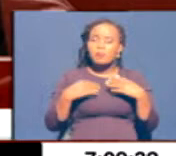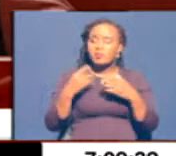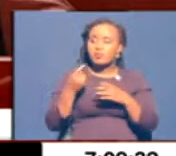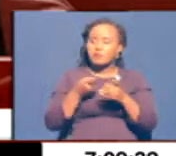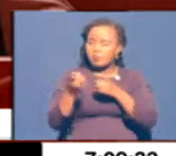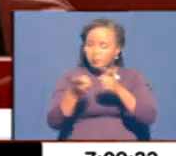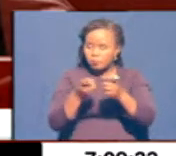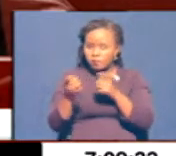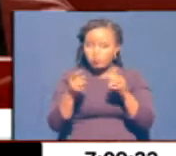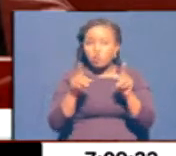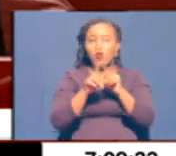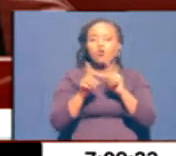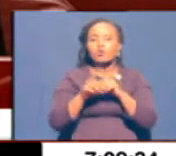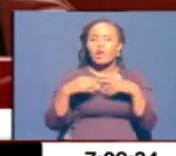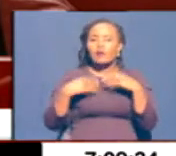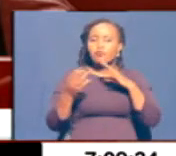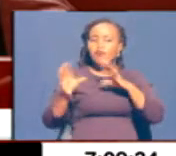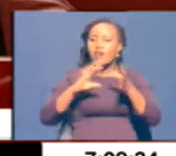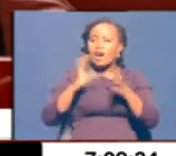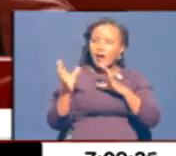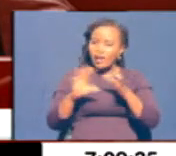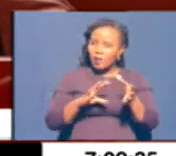escape to a limit of about